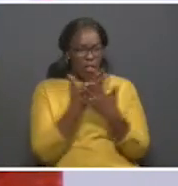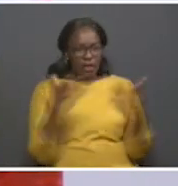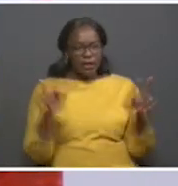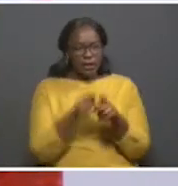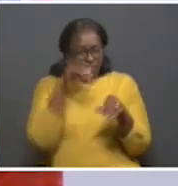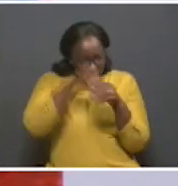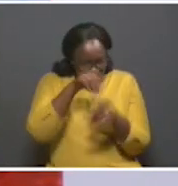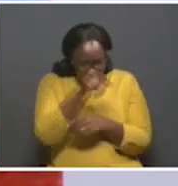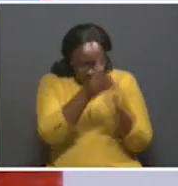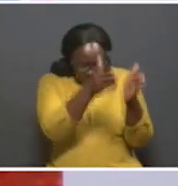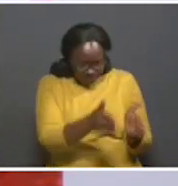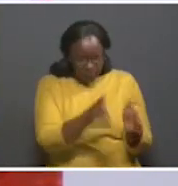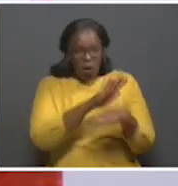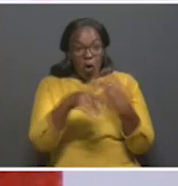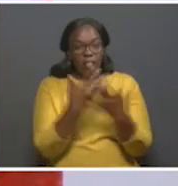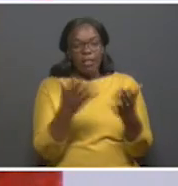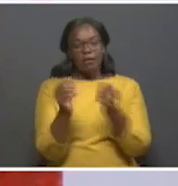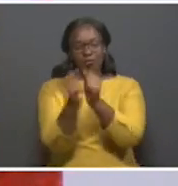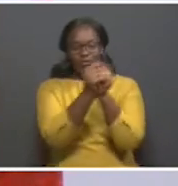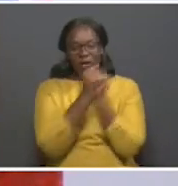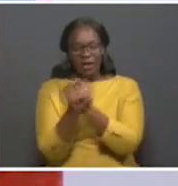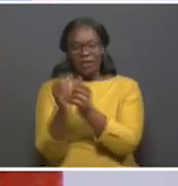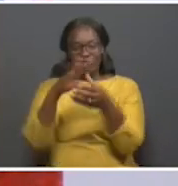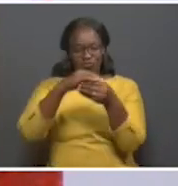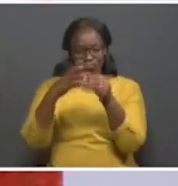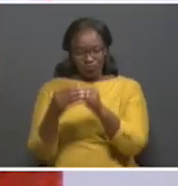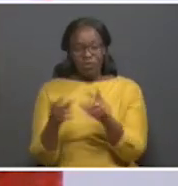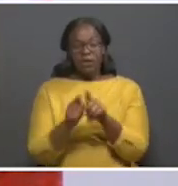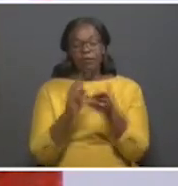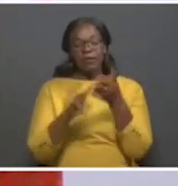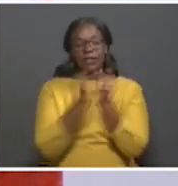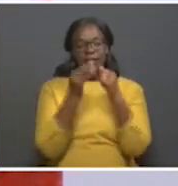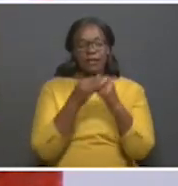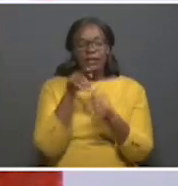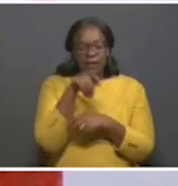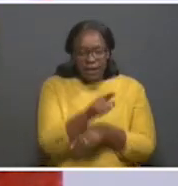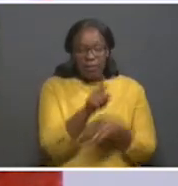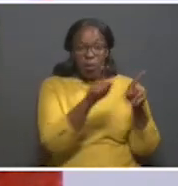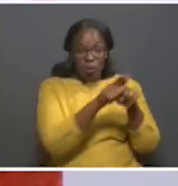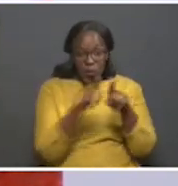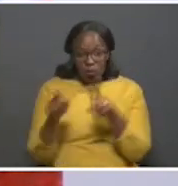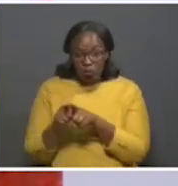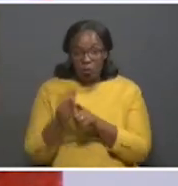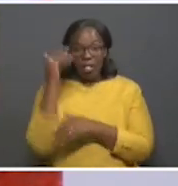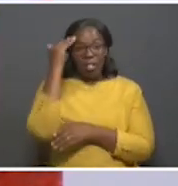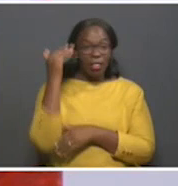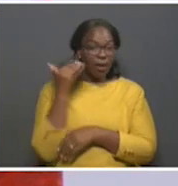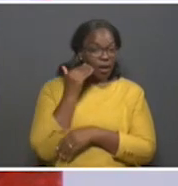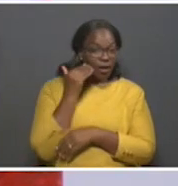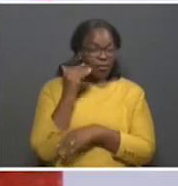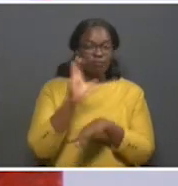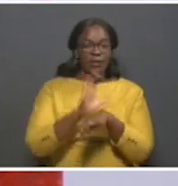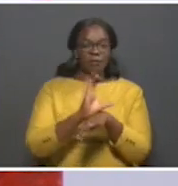him all things altogether. Verse 18 says, he is also the head of the